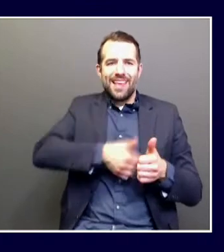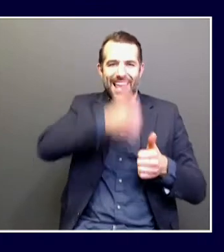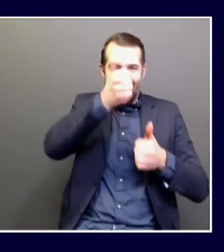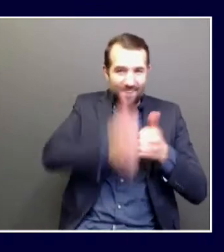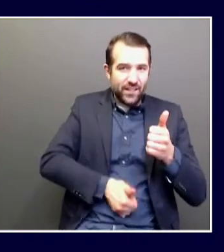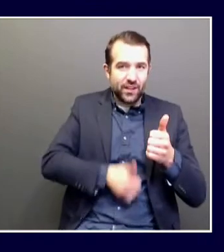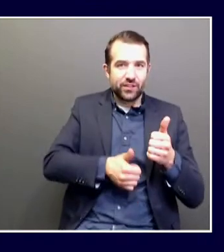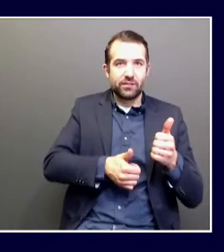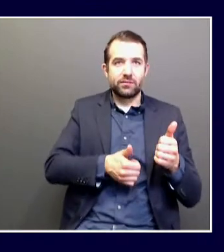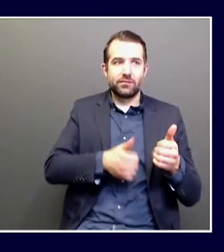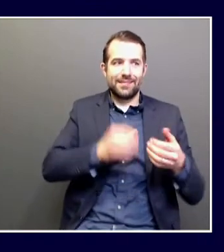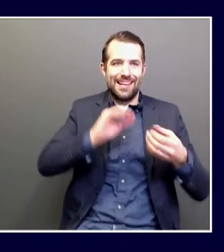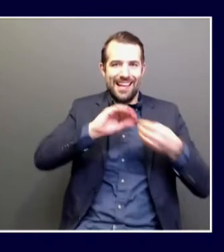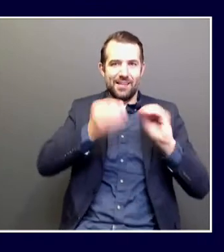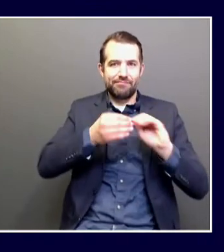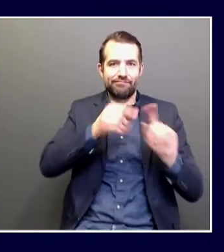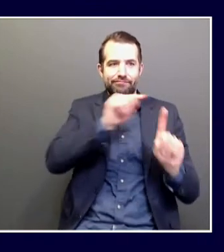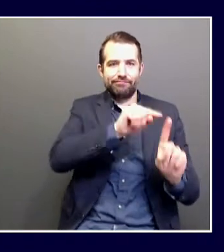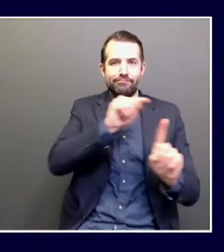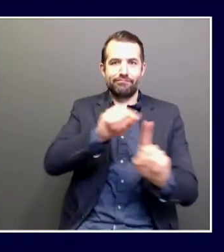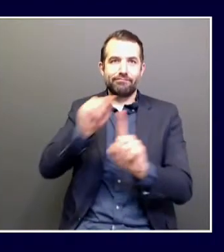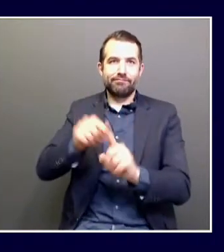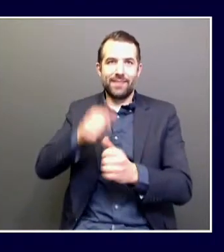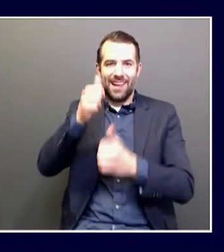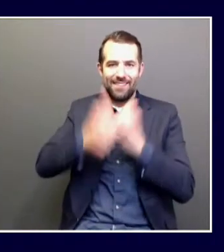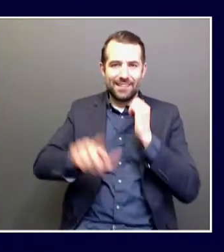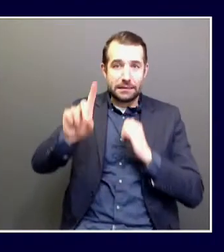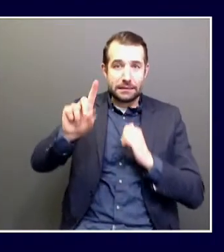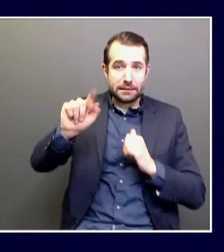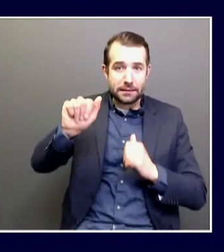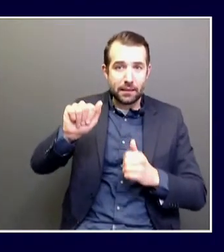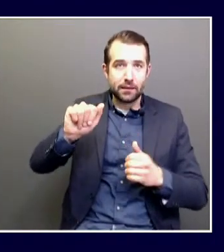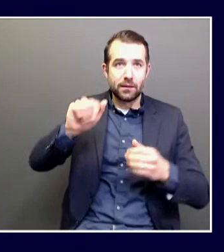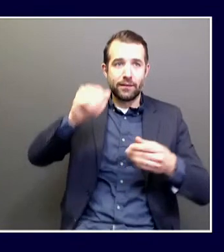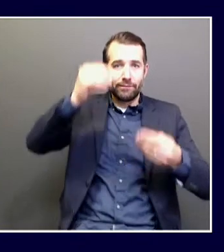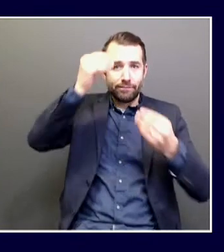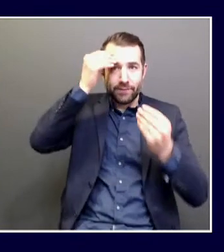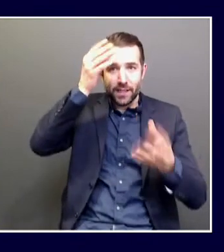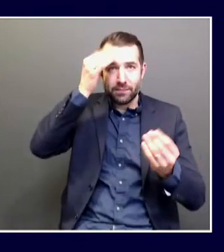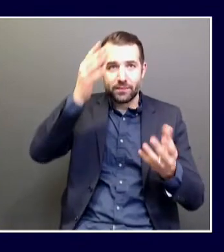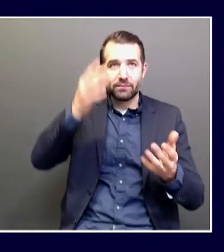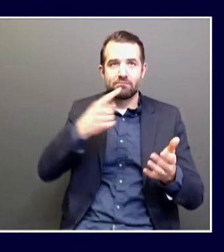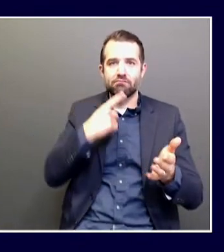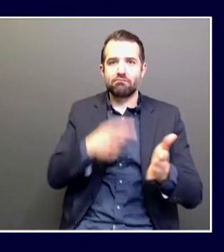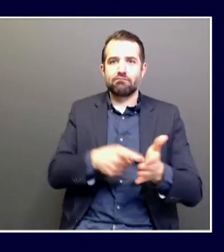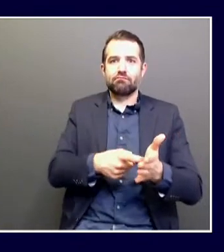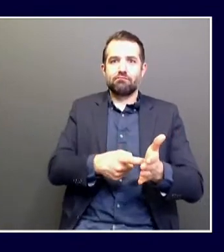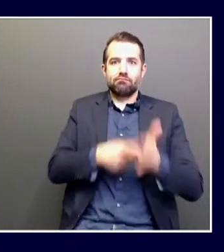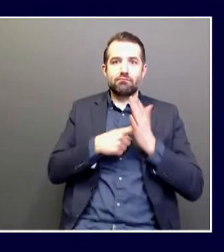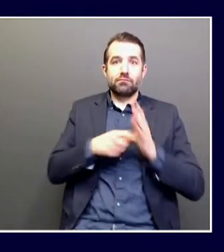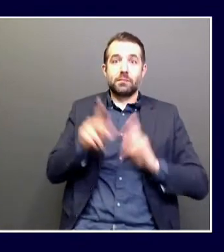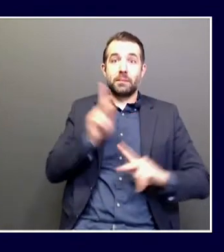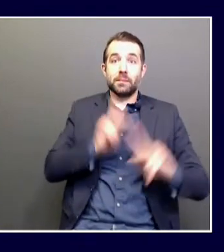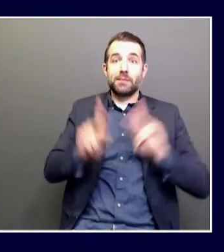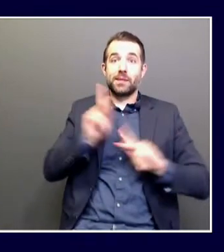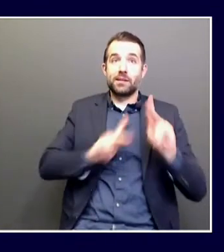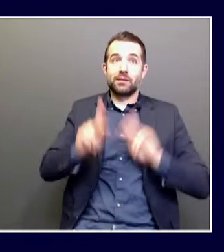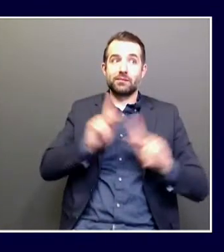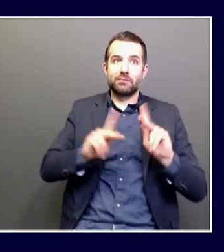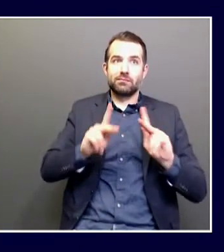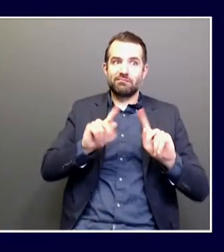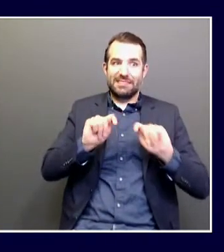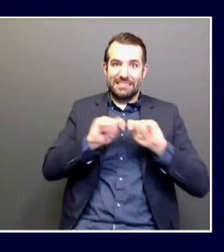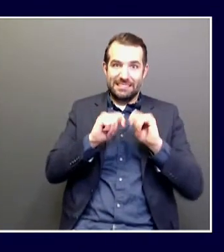people to gather the data, vet the data, analyze the data, and verify it. So if we go out to ask hospitals